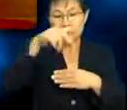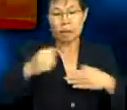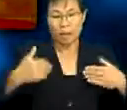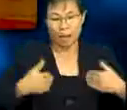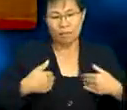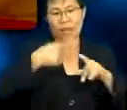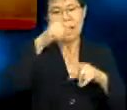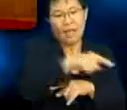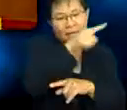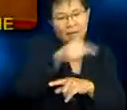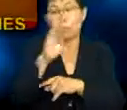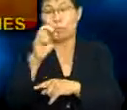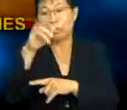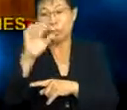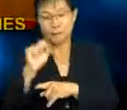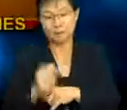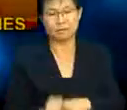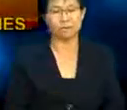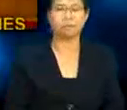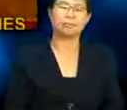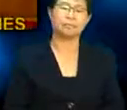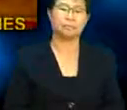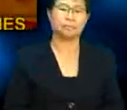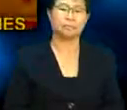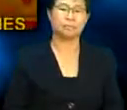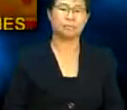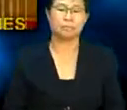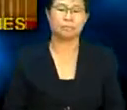contains antibodies that occur naturally.